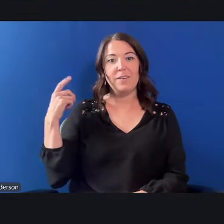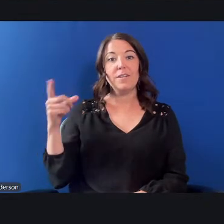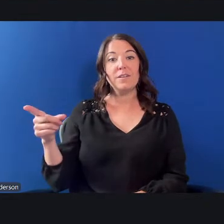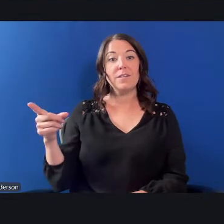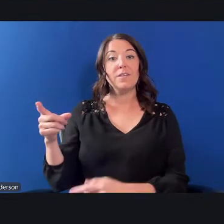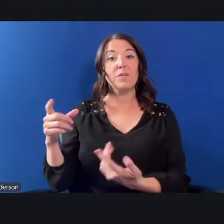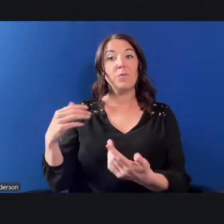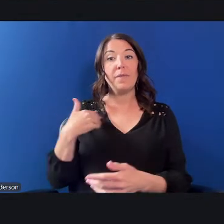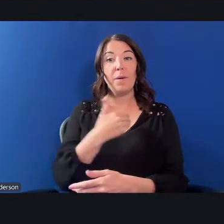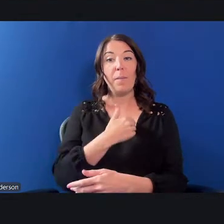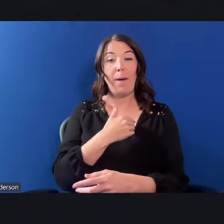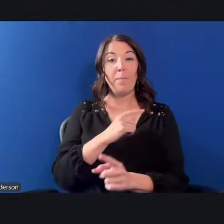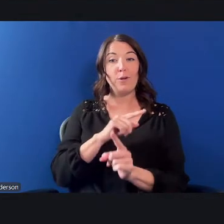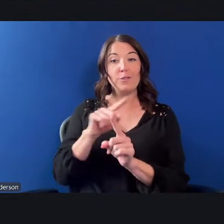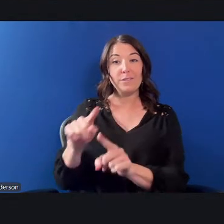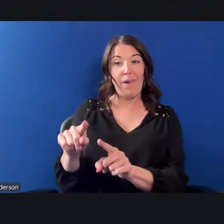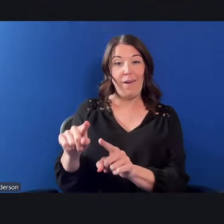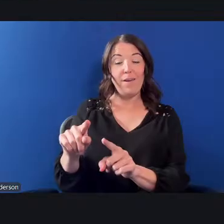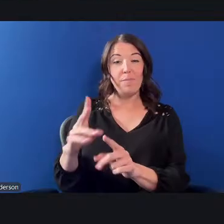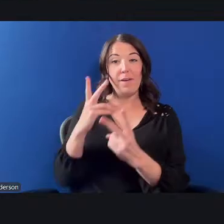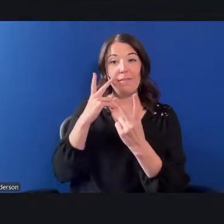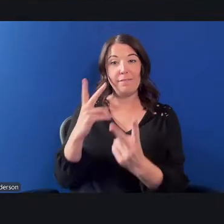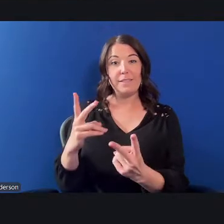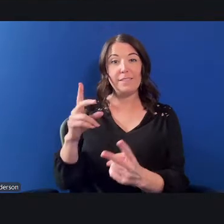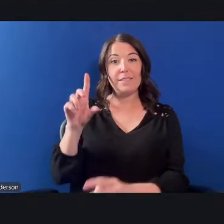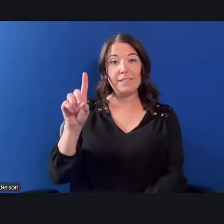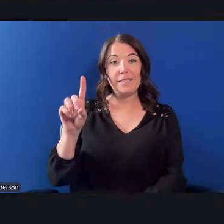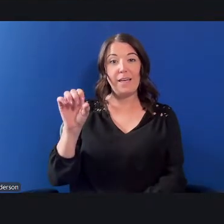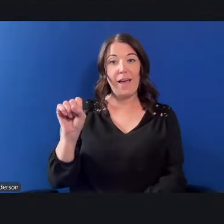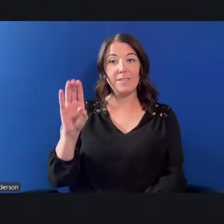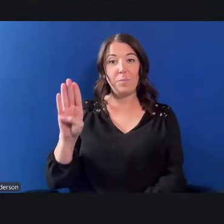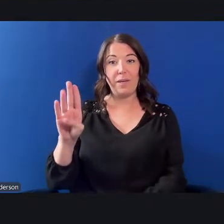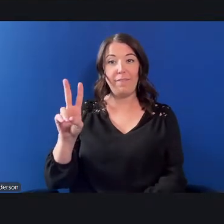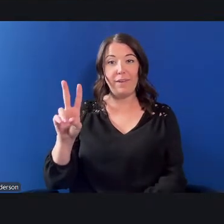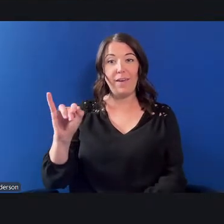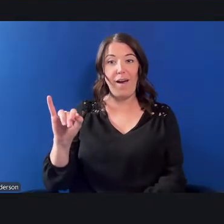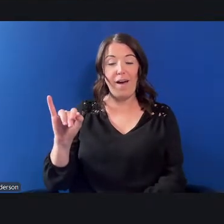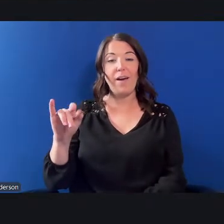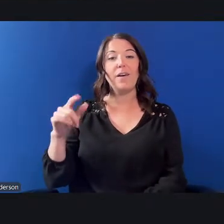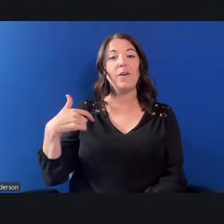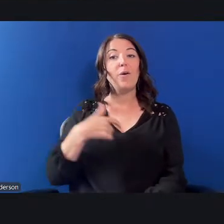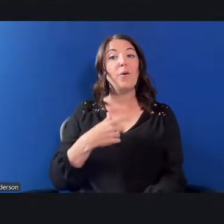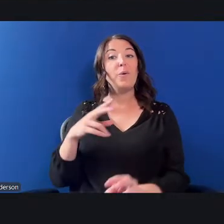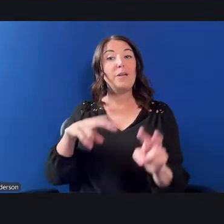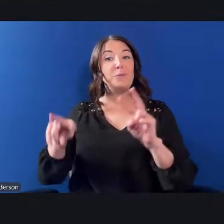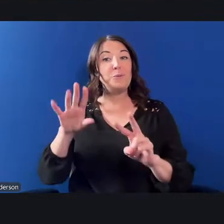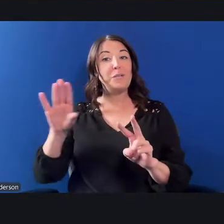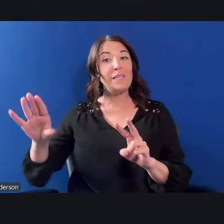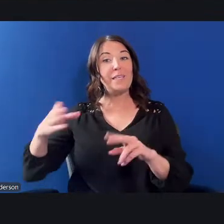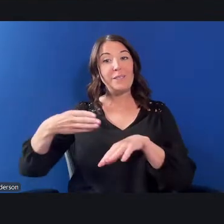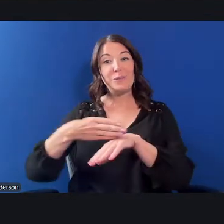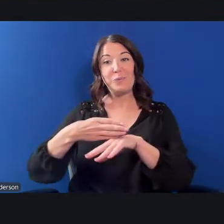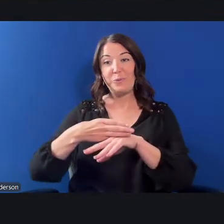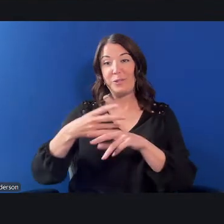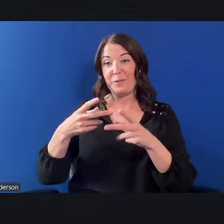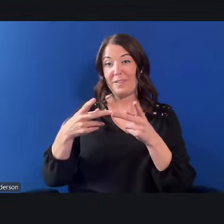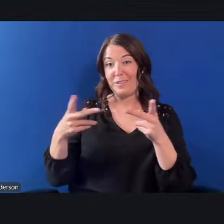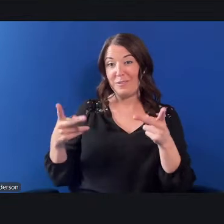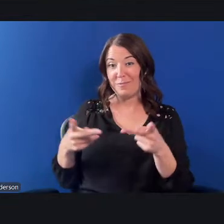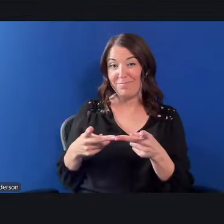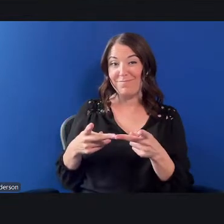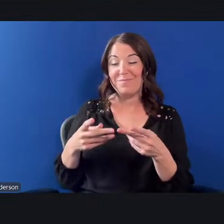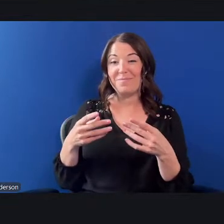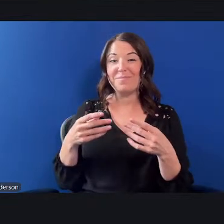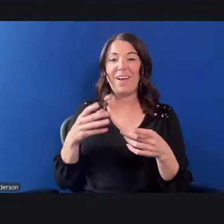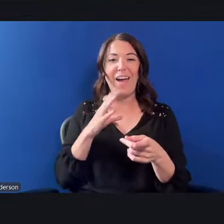of the committee went and visited DSBVI, we got to tour his woodworking shop. And just